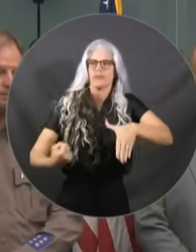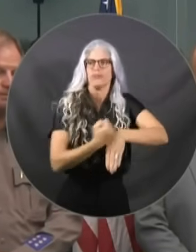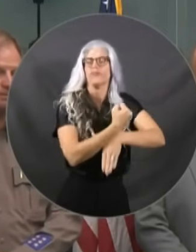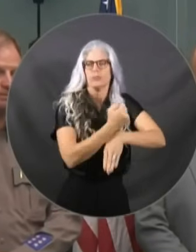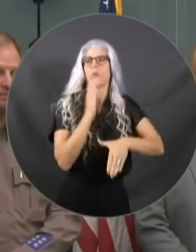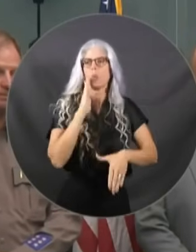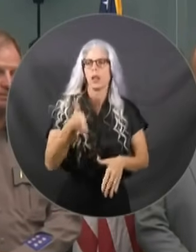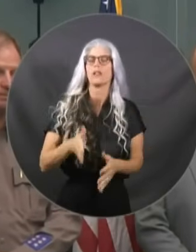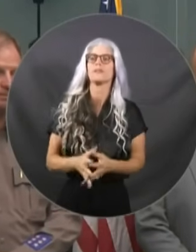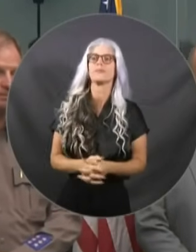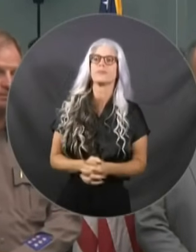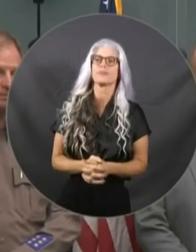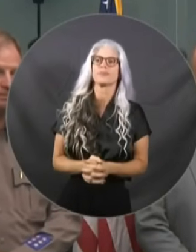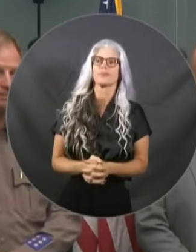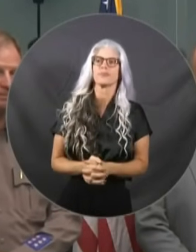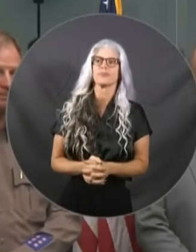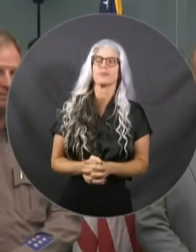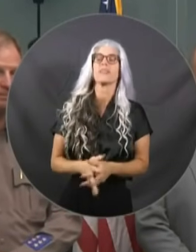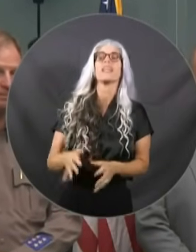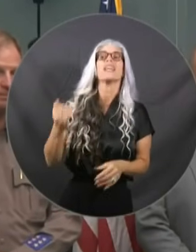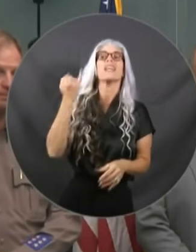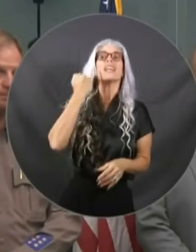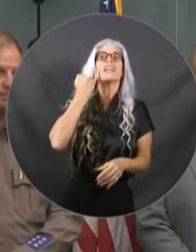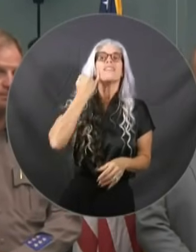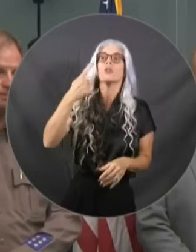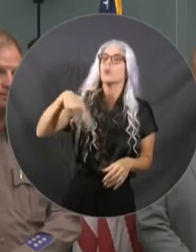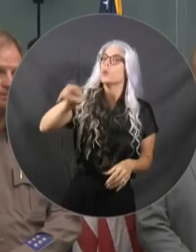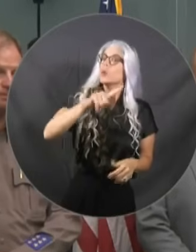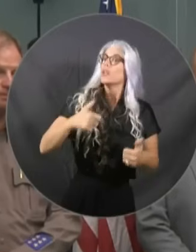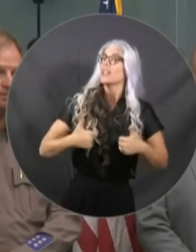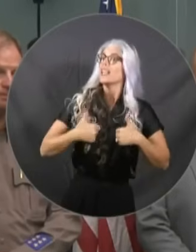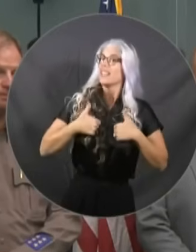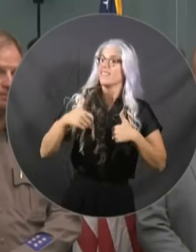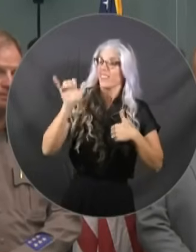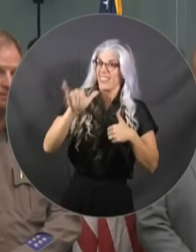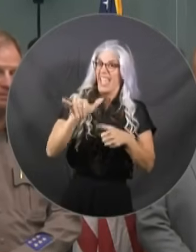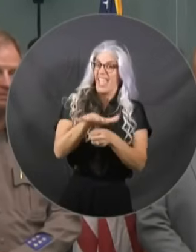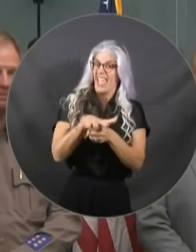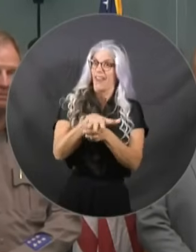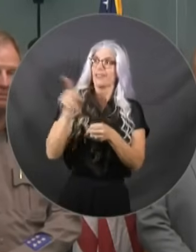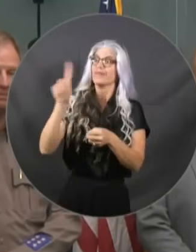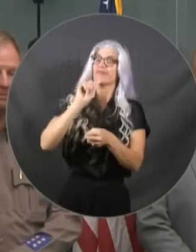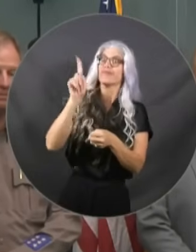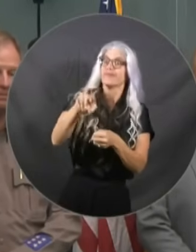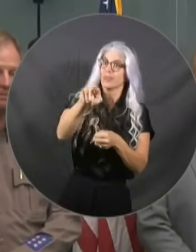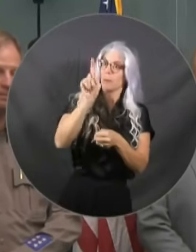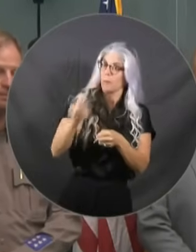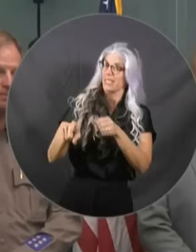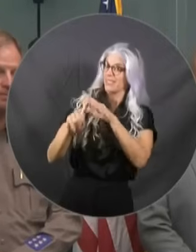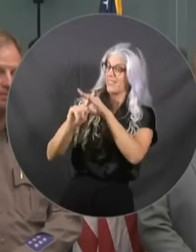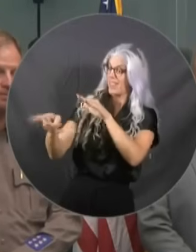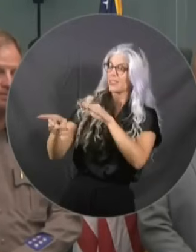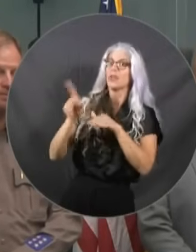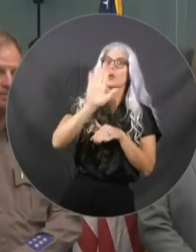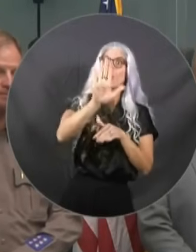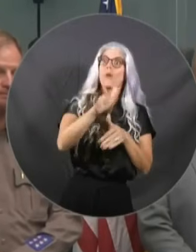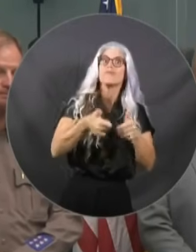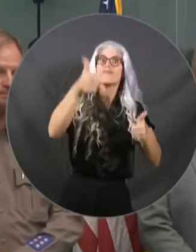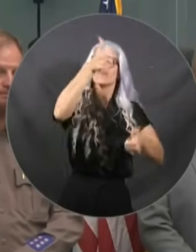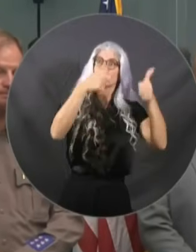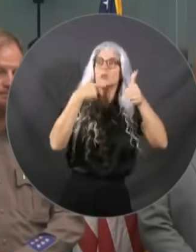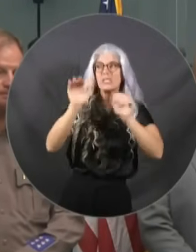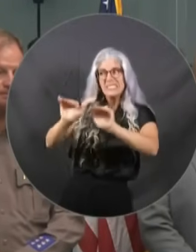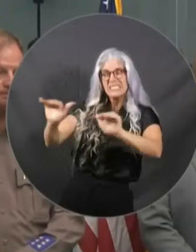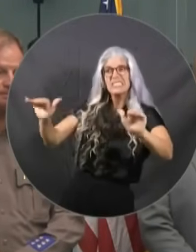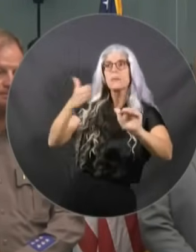Florida. Now, if you are in an evacuation zone and you've been directed to evacuate, particularly if you're in a low-lying area or coastal